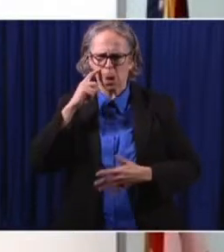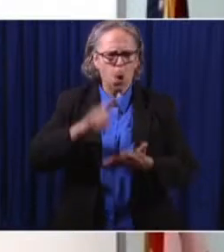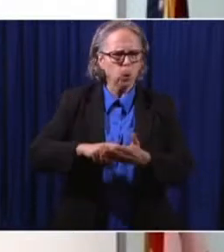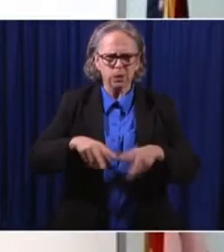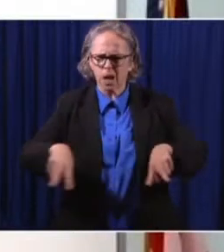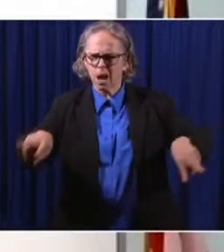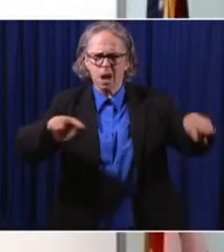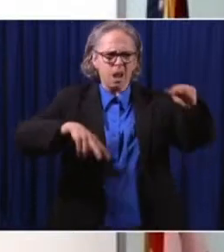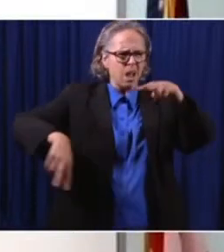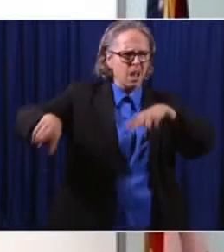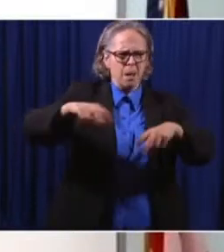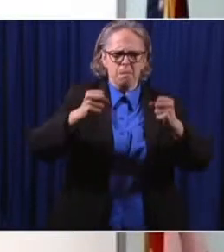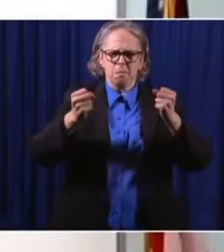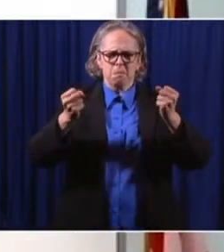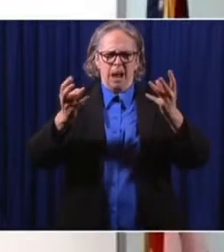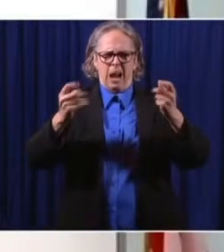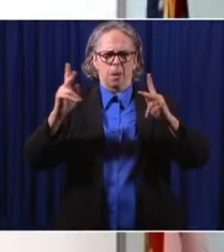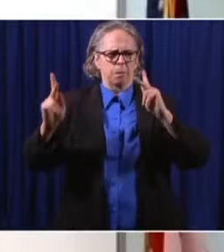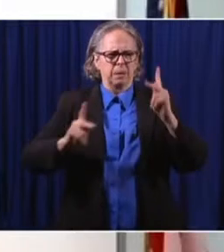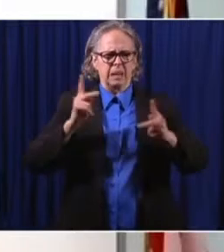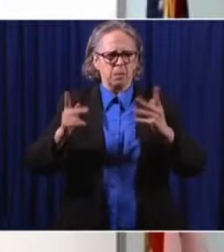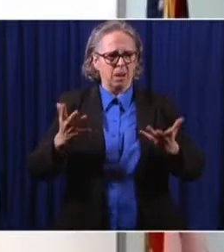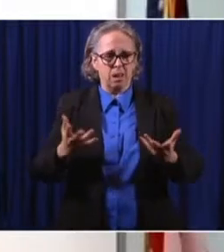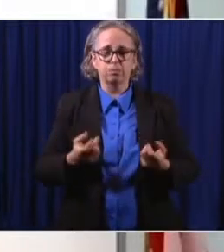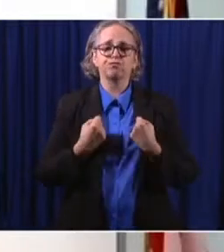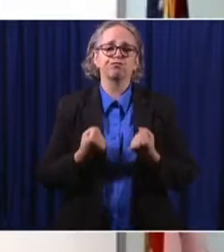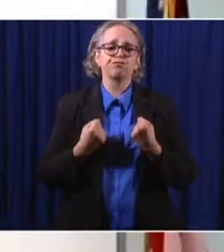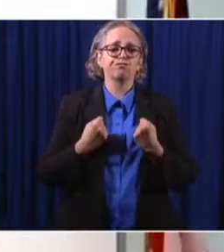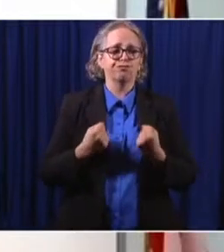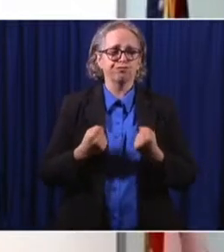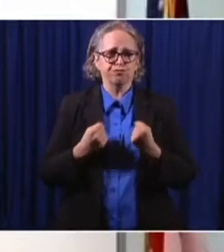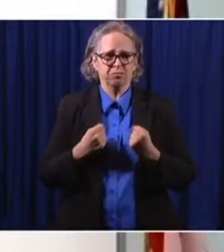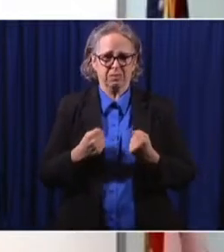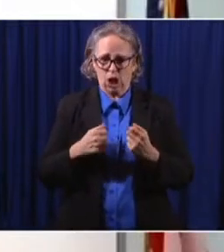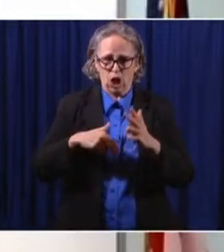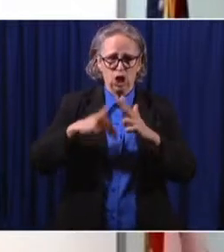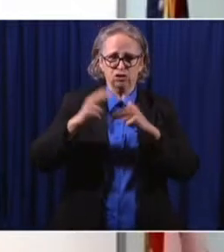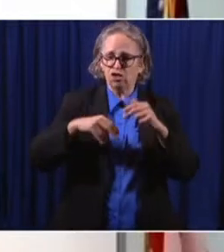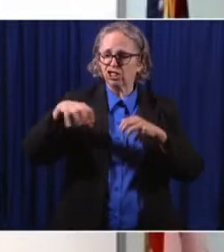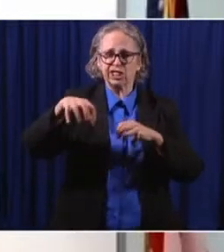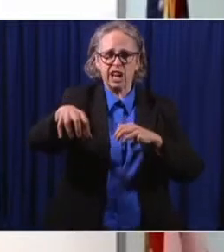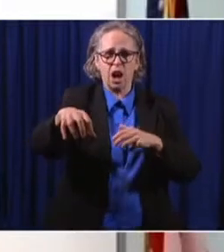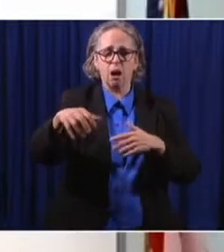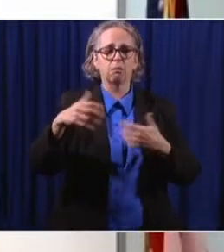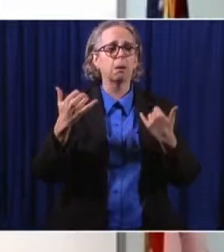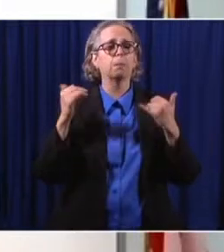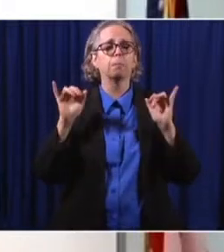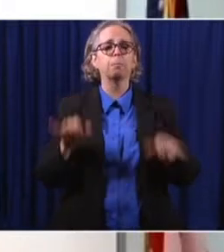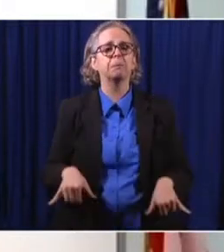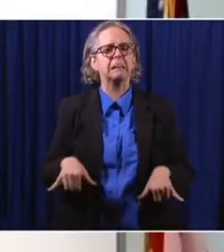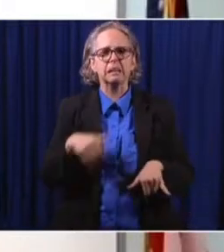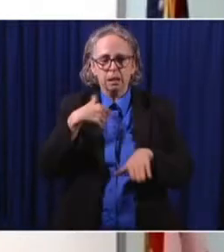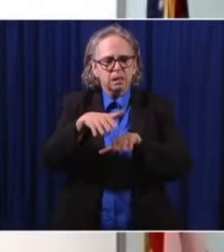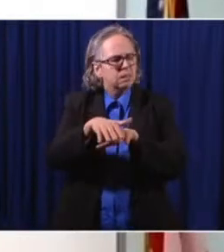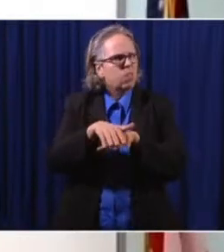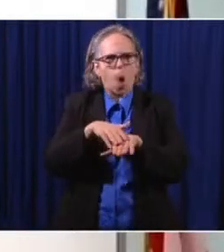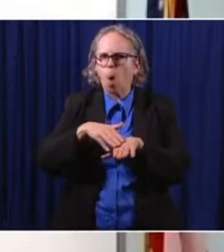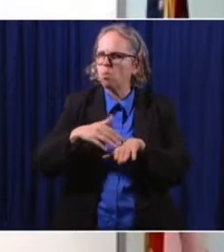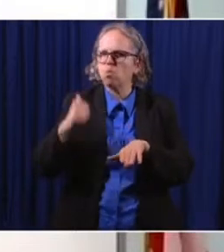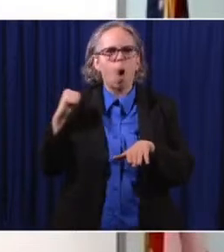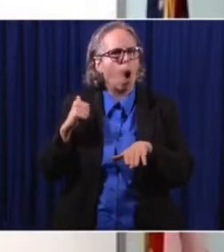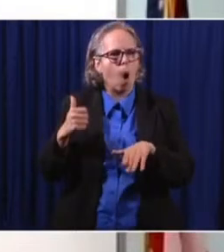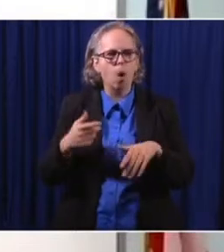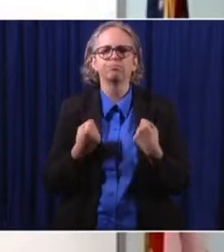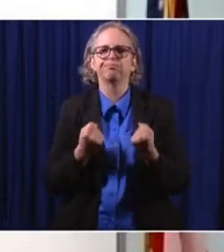not slowing down and moving over when they go through these construction zones. As the Colonel mentioned, excessive speed and